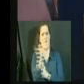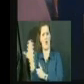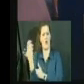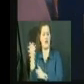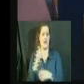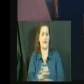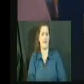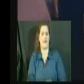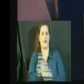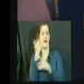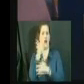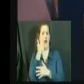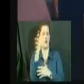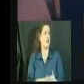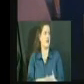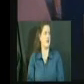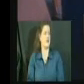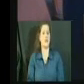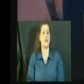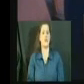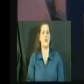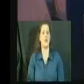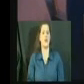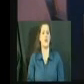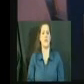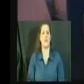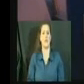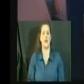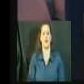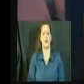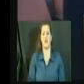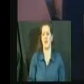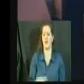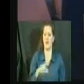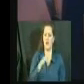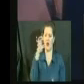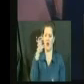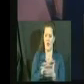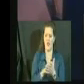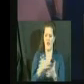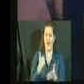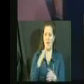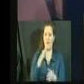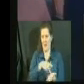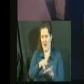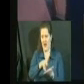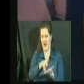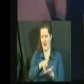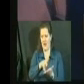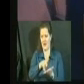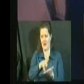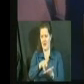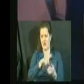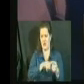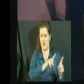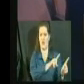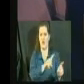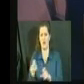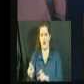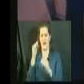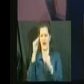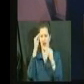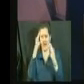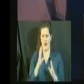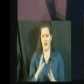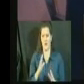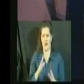That's just, I just don't think that there has been attention paid to the survey information. It